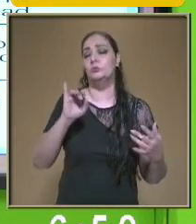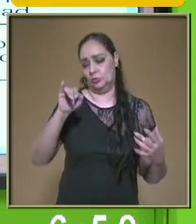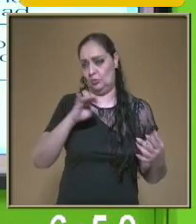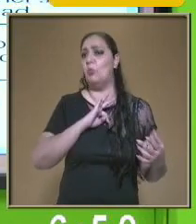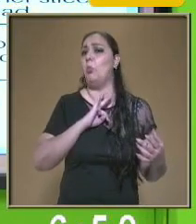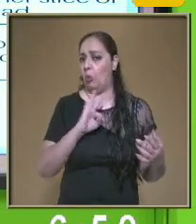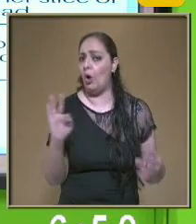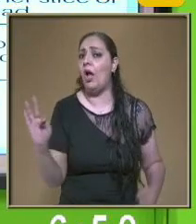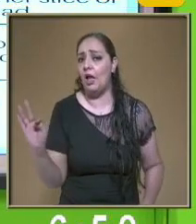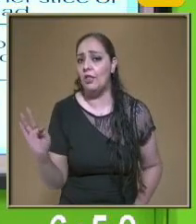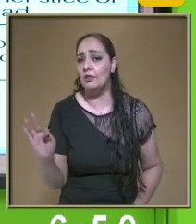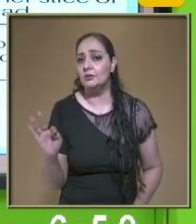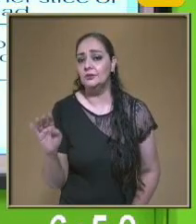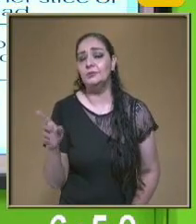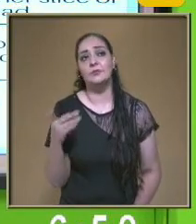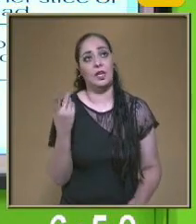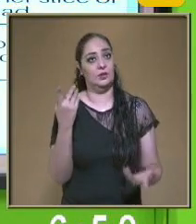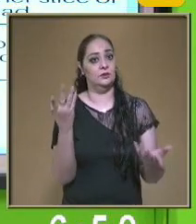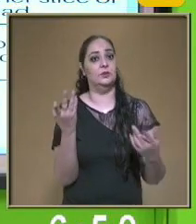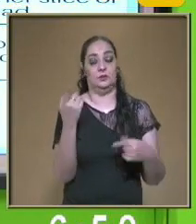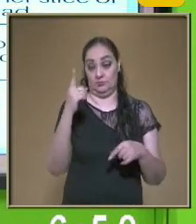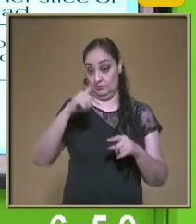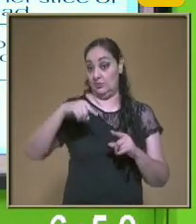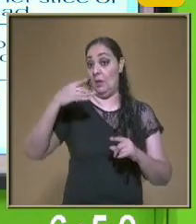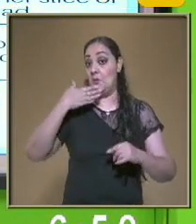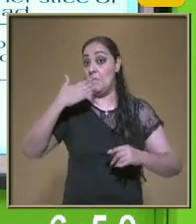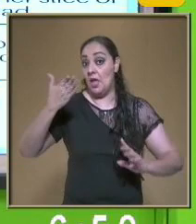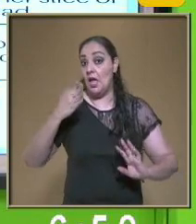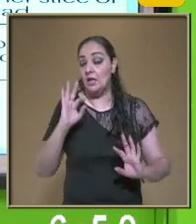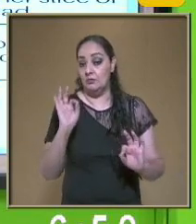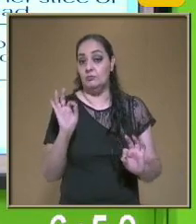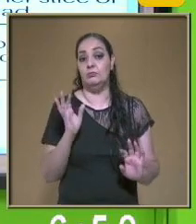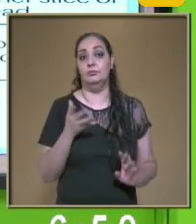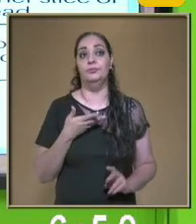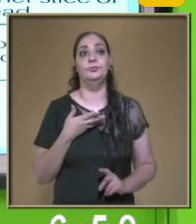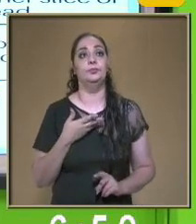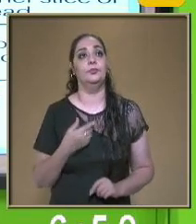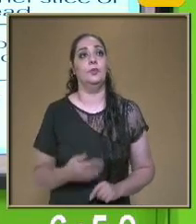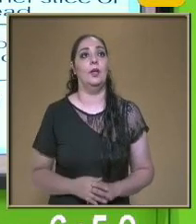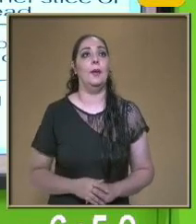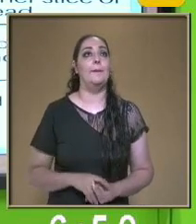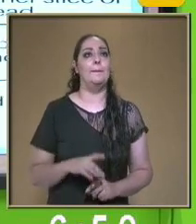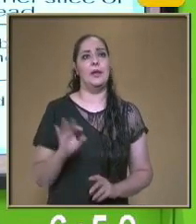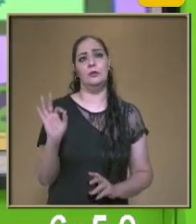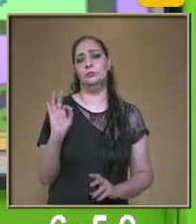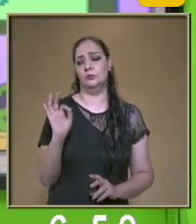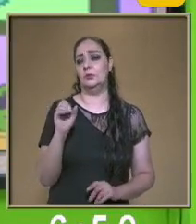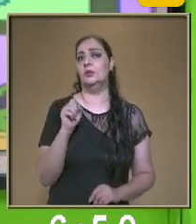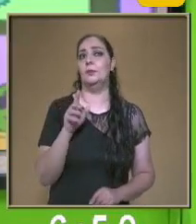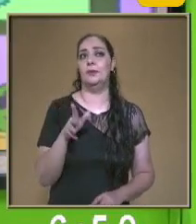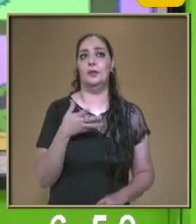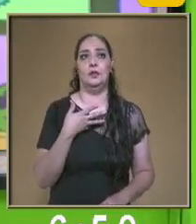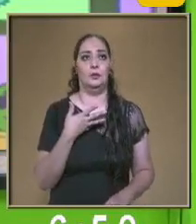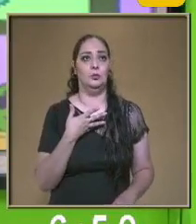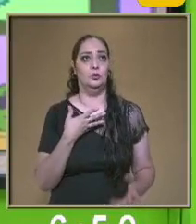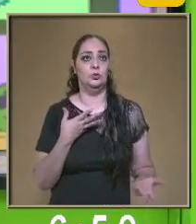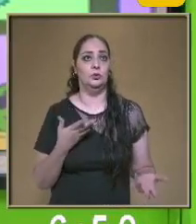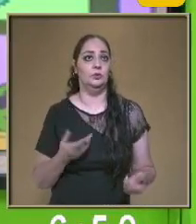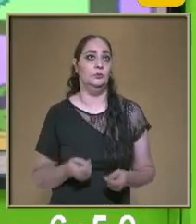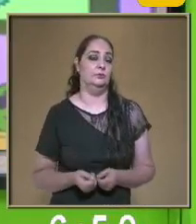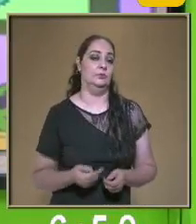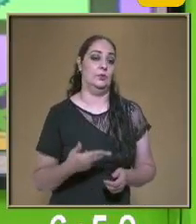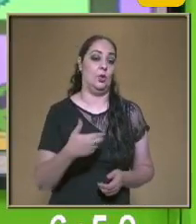possible and it is gonna be correct. You will have 100, okay? Then we have